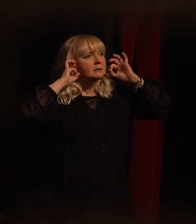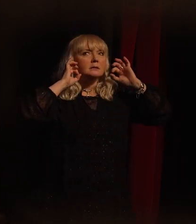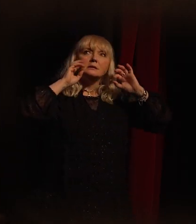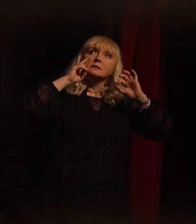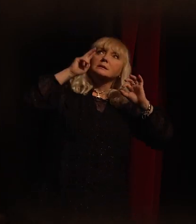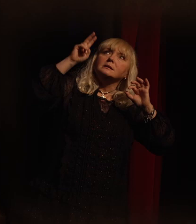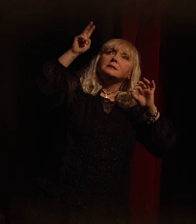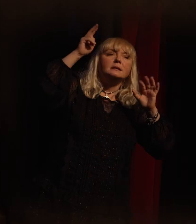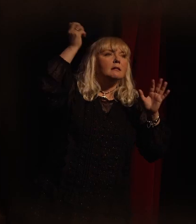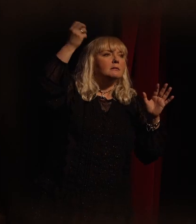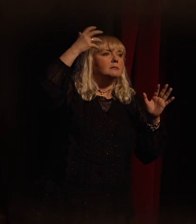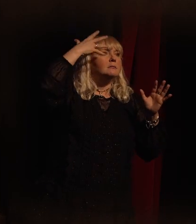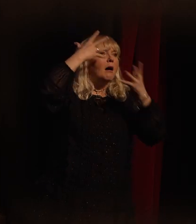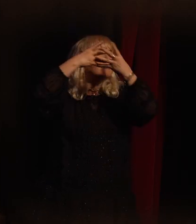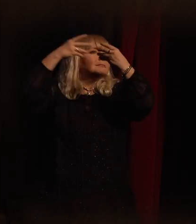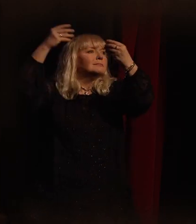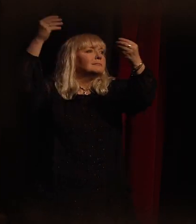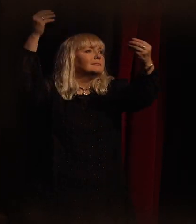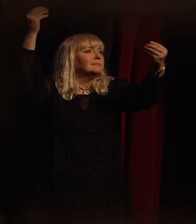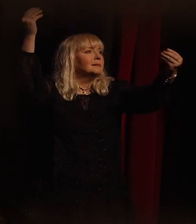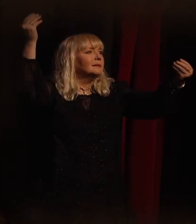orchard sprung, spangles hung.